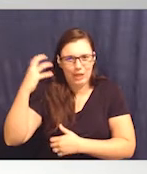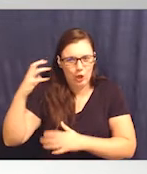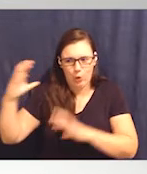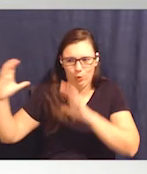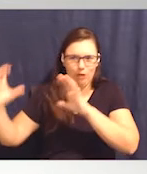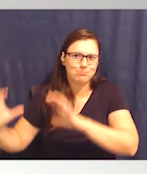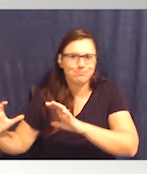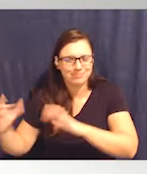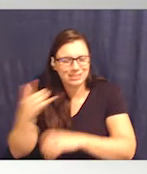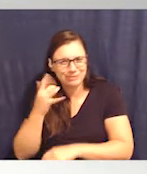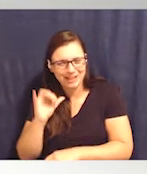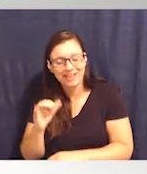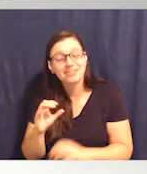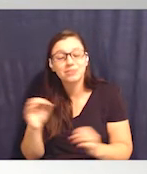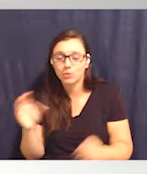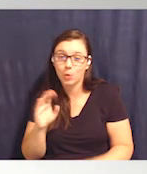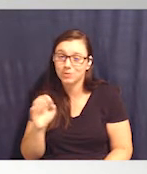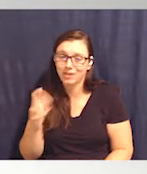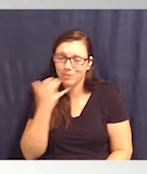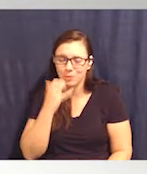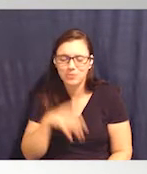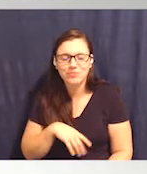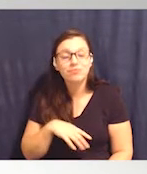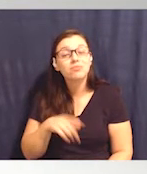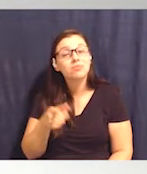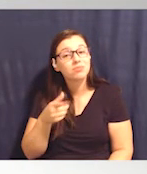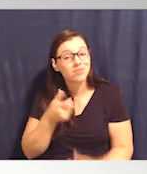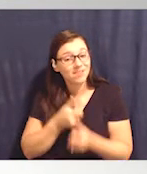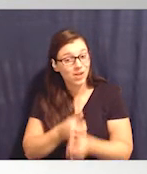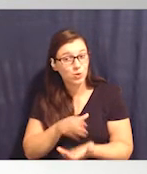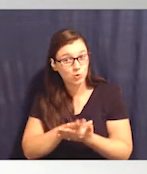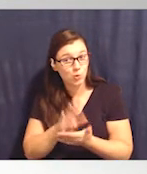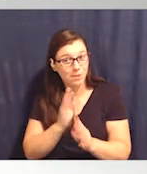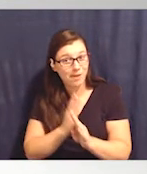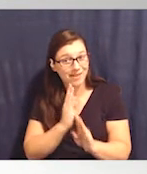Do you follow the school bus going to school? Have you ever done that?